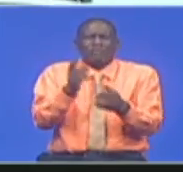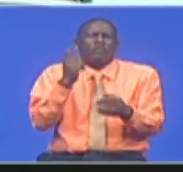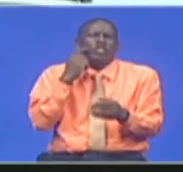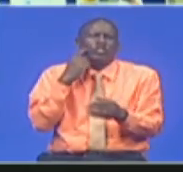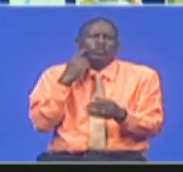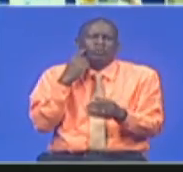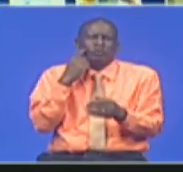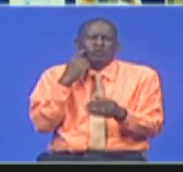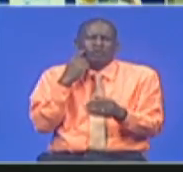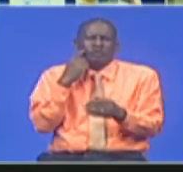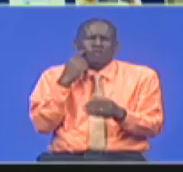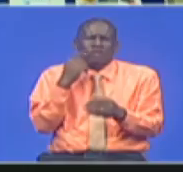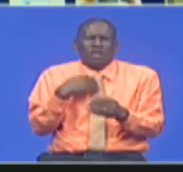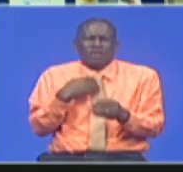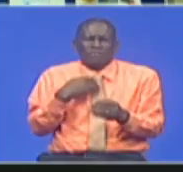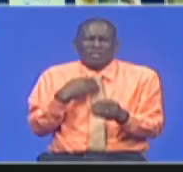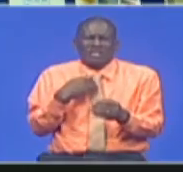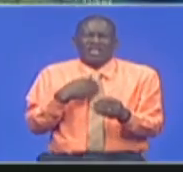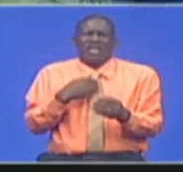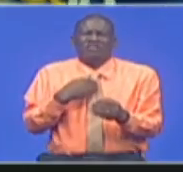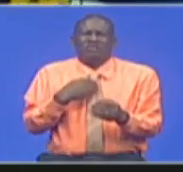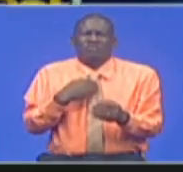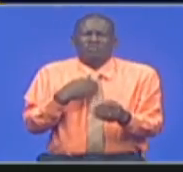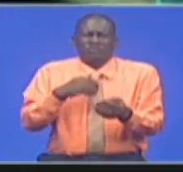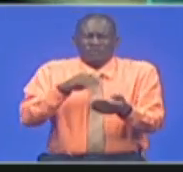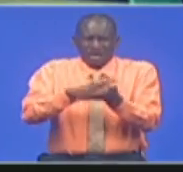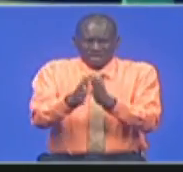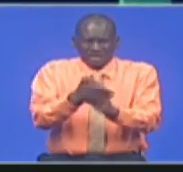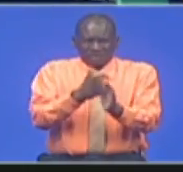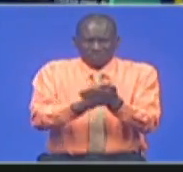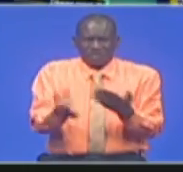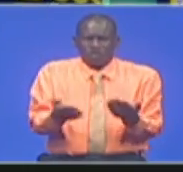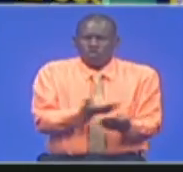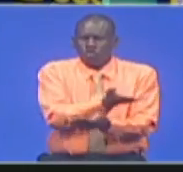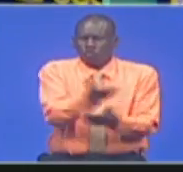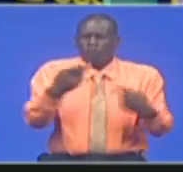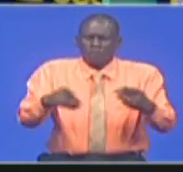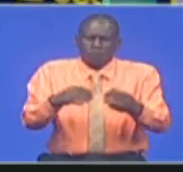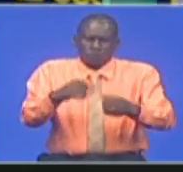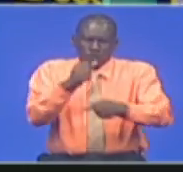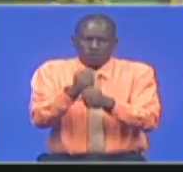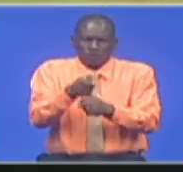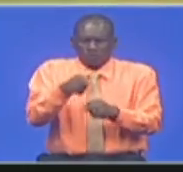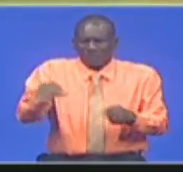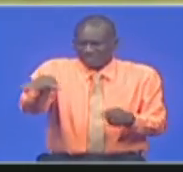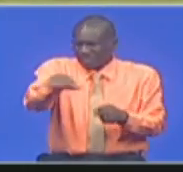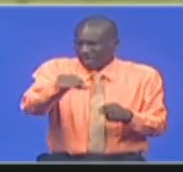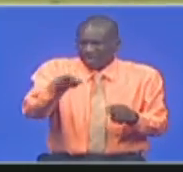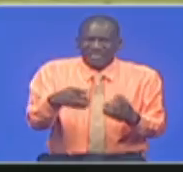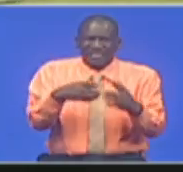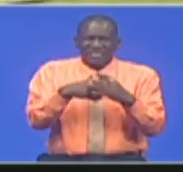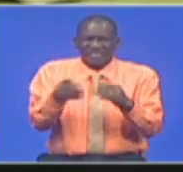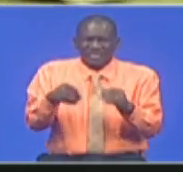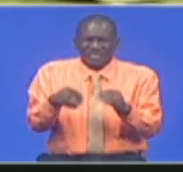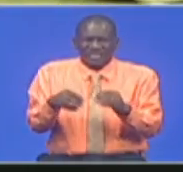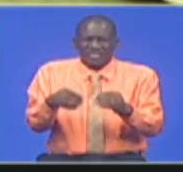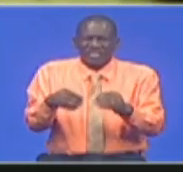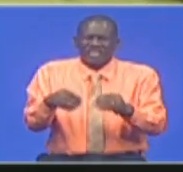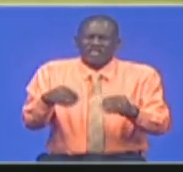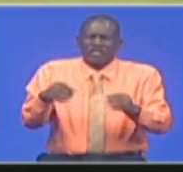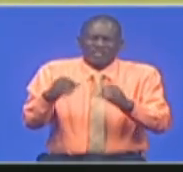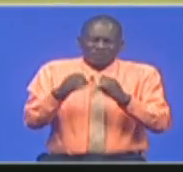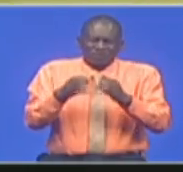have been rendered to rooms with hanging wires and empty spaces. Those who operated from this location began moving their furniture